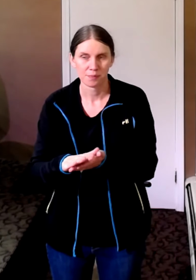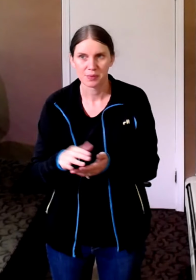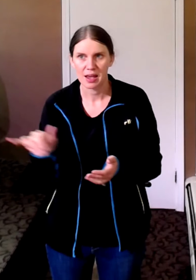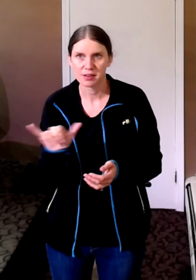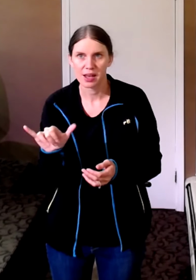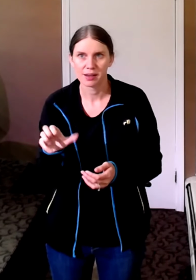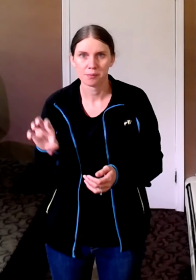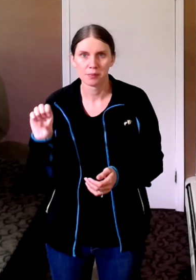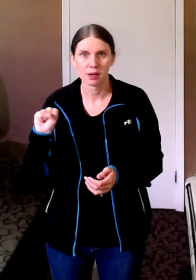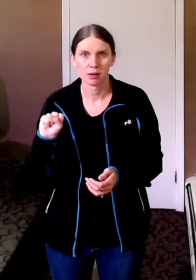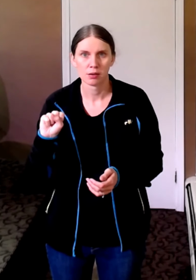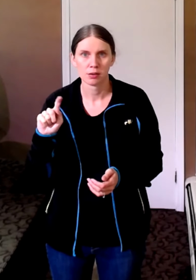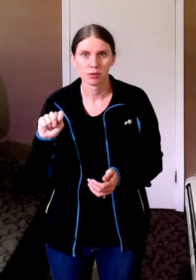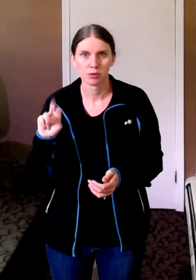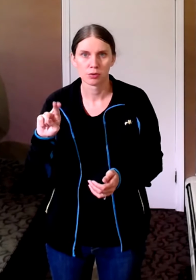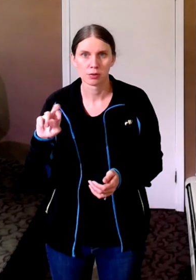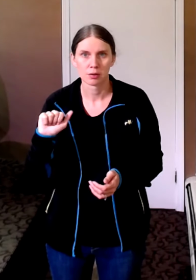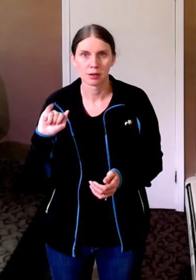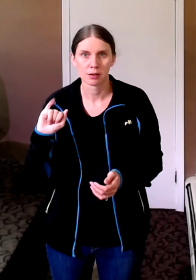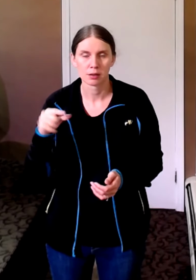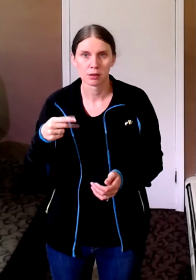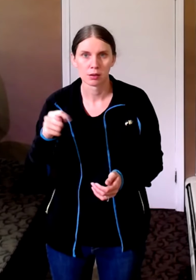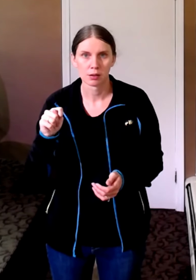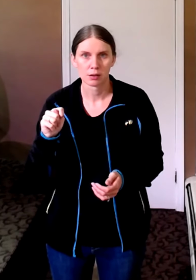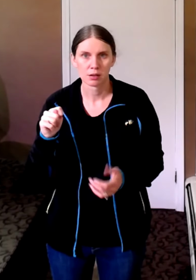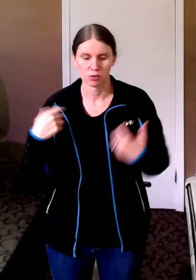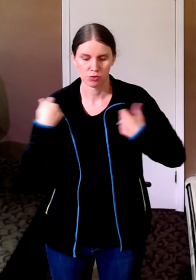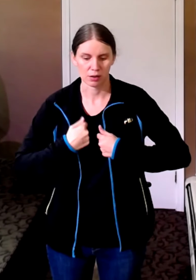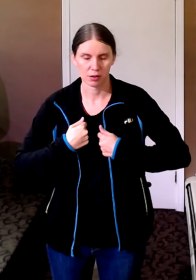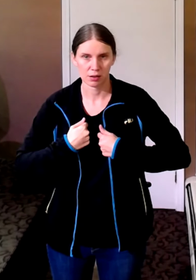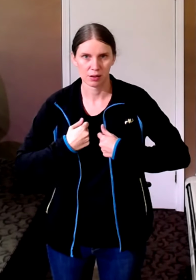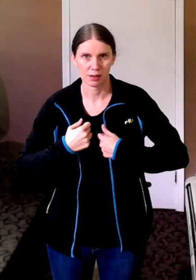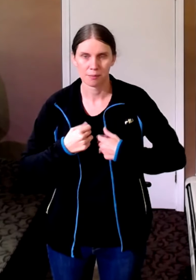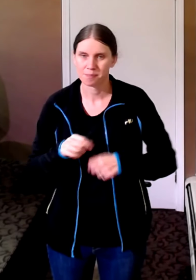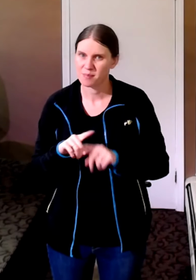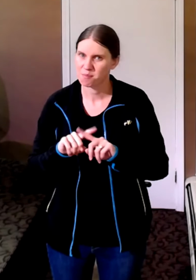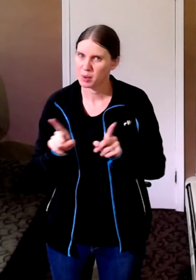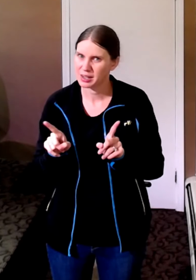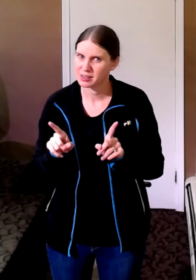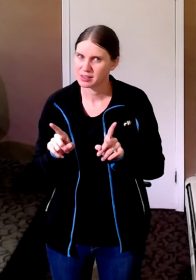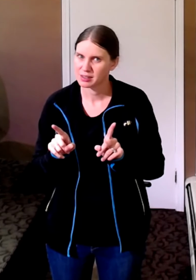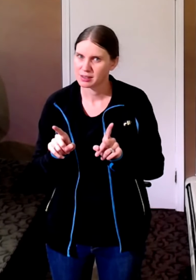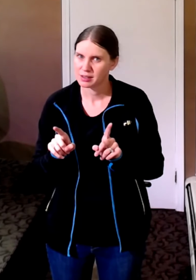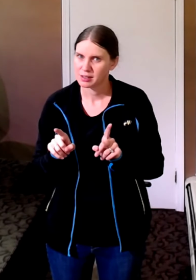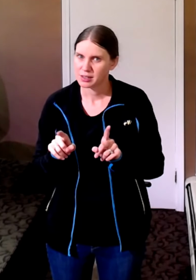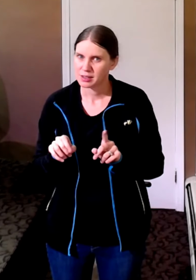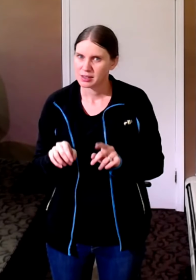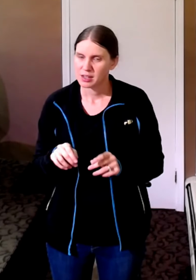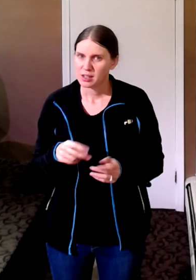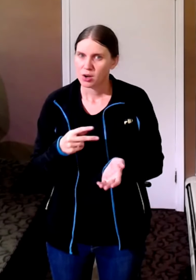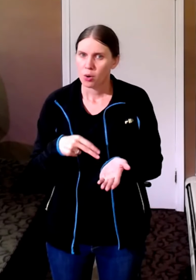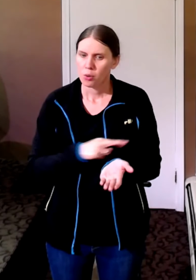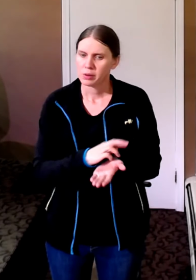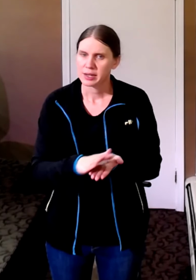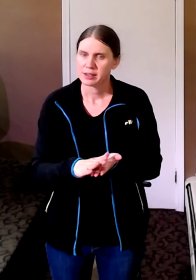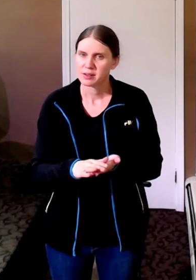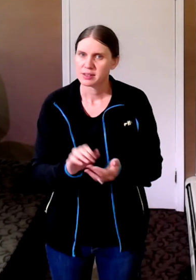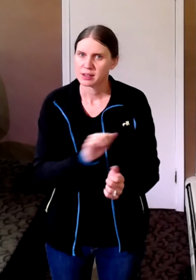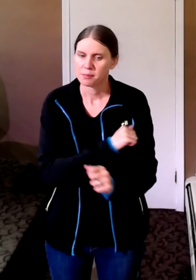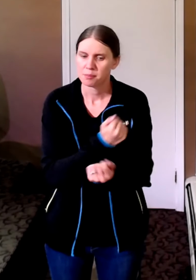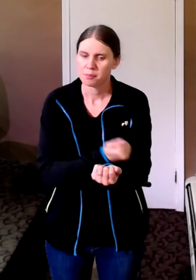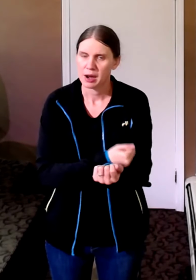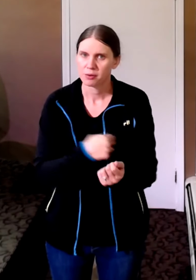us, when really holiness is what will empower us and brighten us so